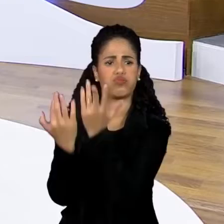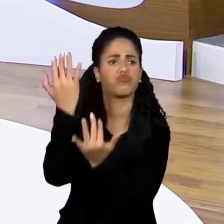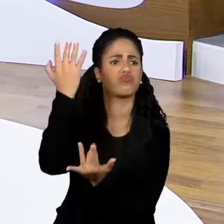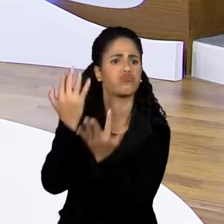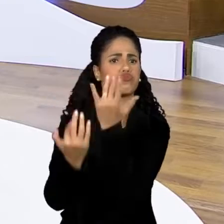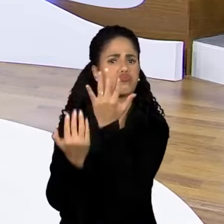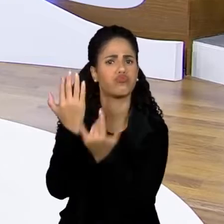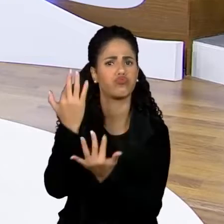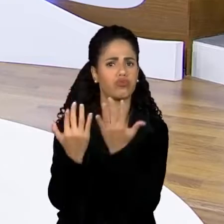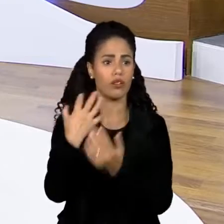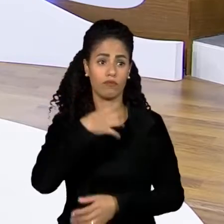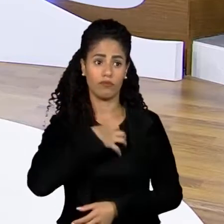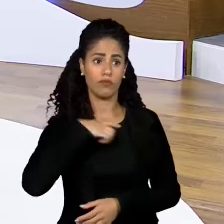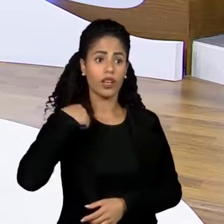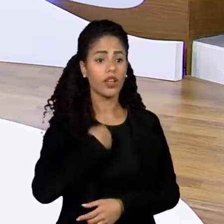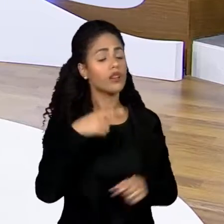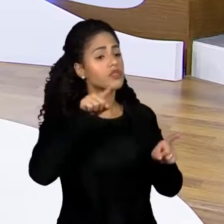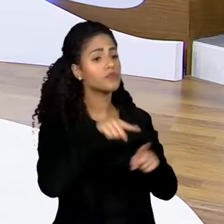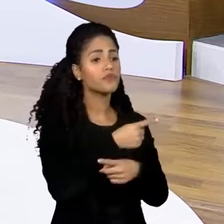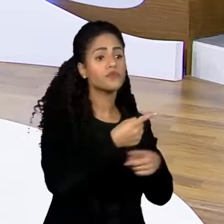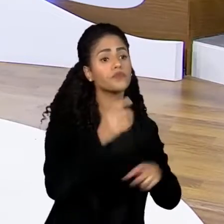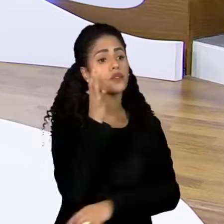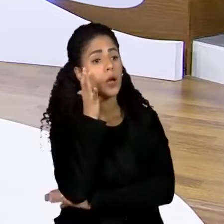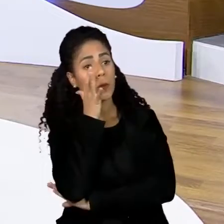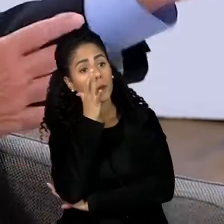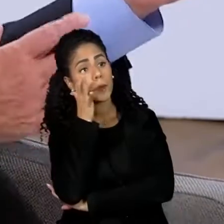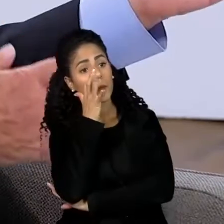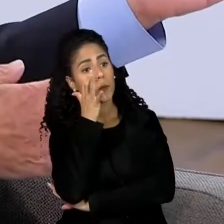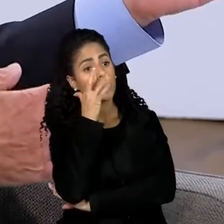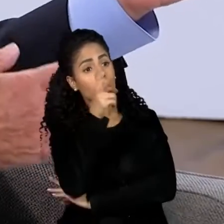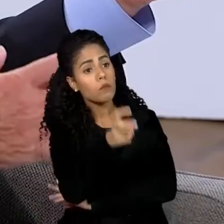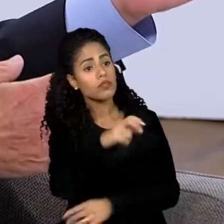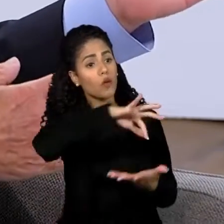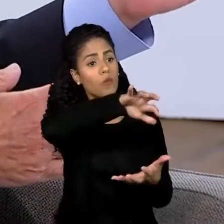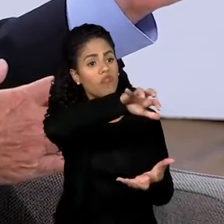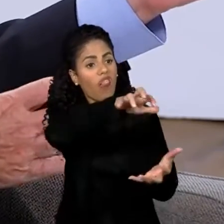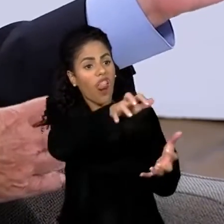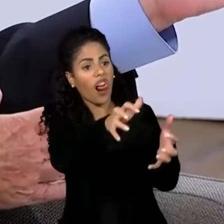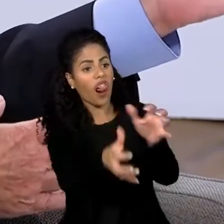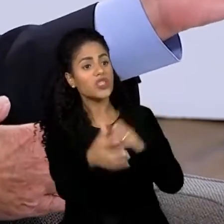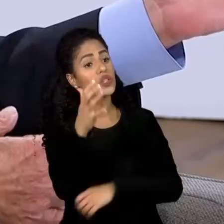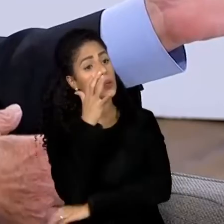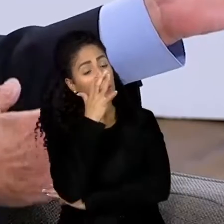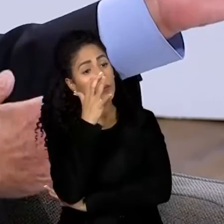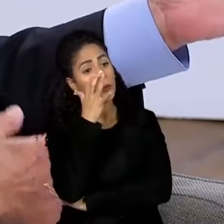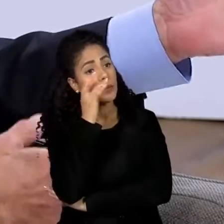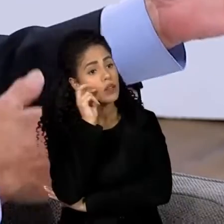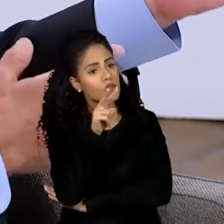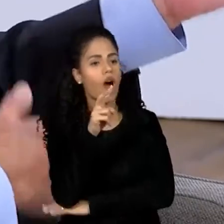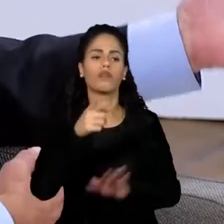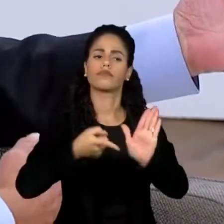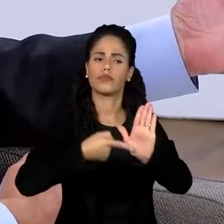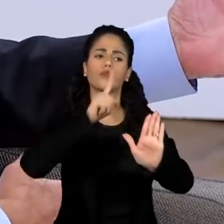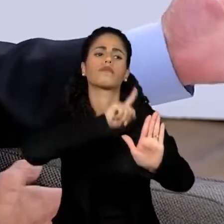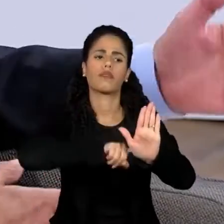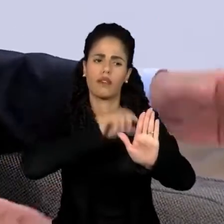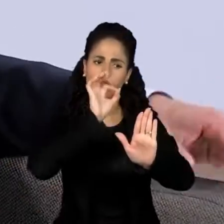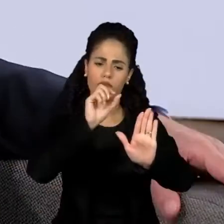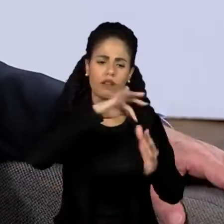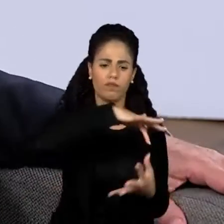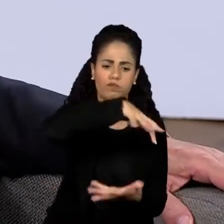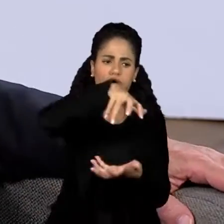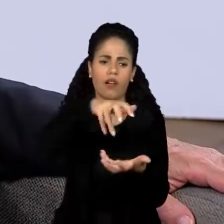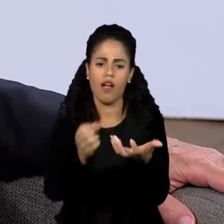we're fiddling, and the world is burning. And we see it's not only a metaphor, the world is burning.